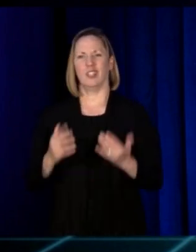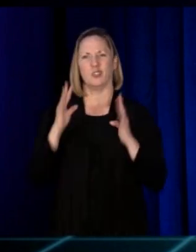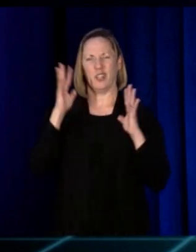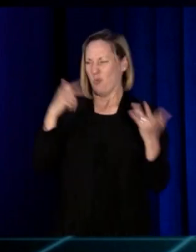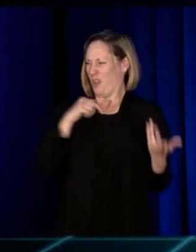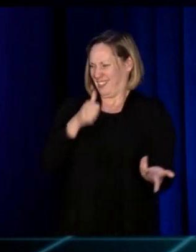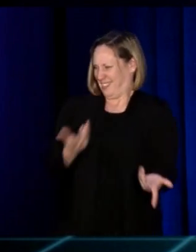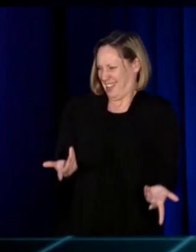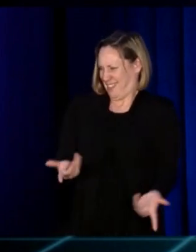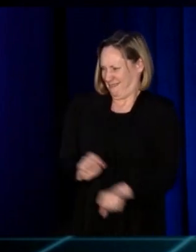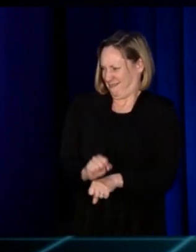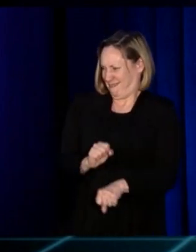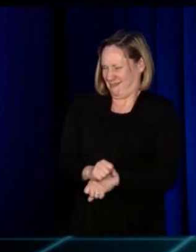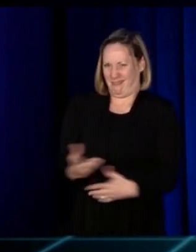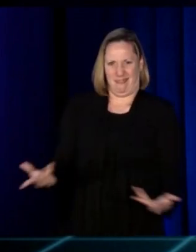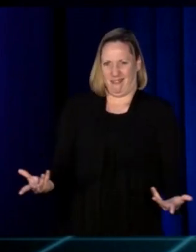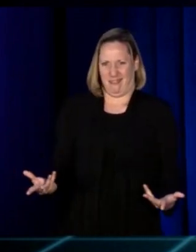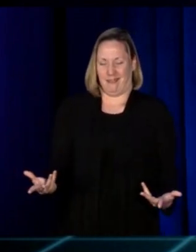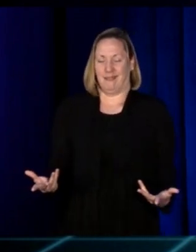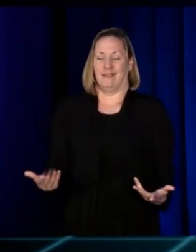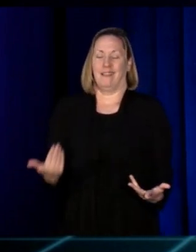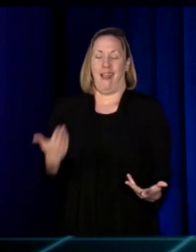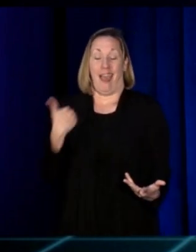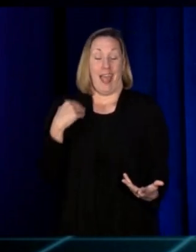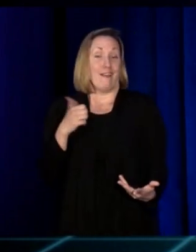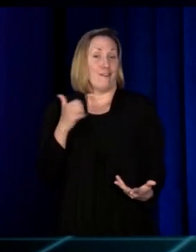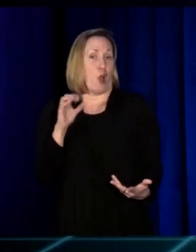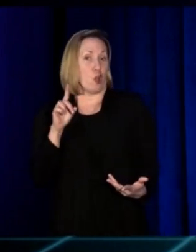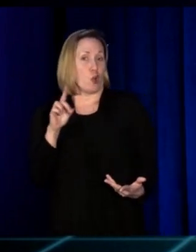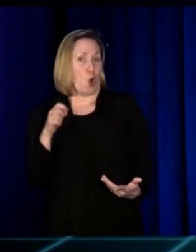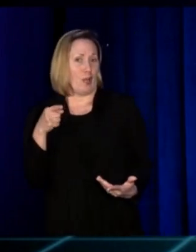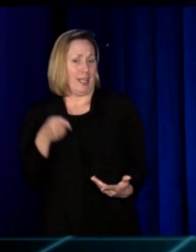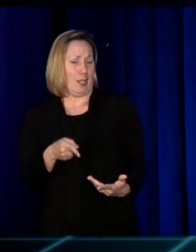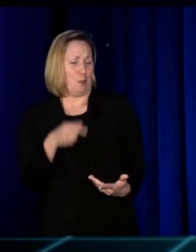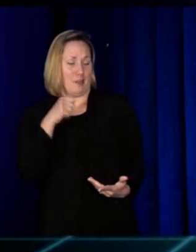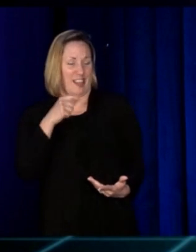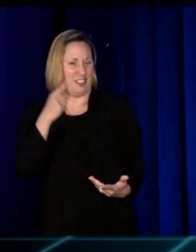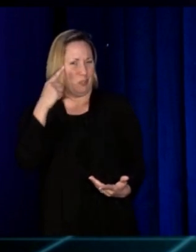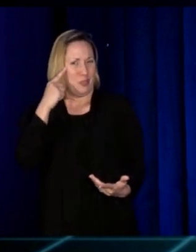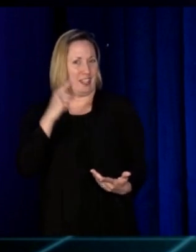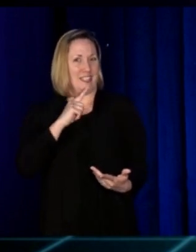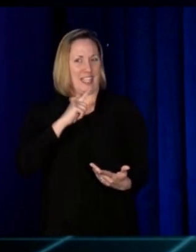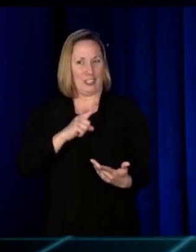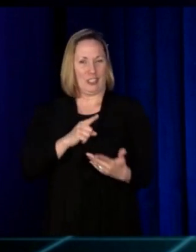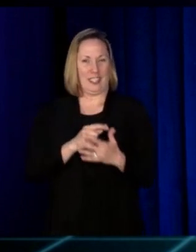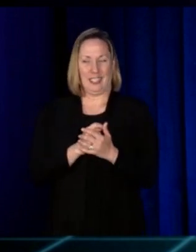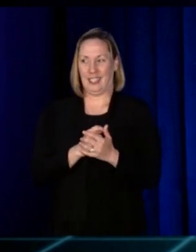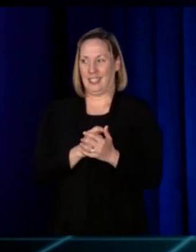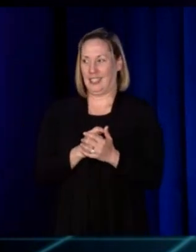re-rendering? I have some other code in here, but I don't think it's actually,